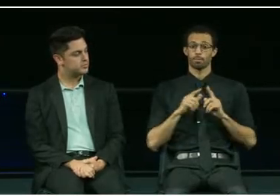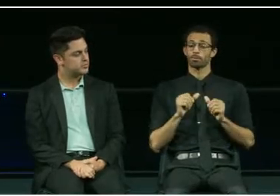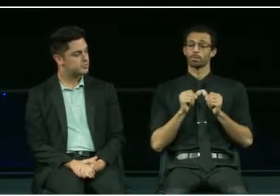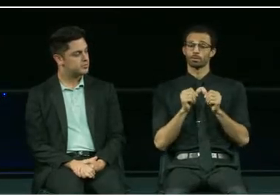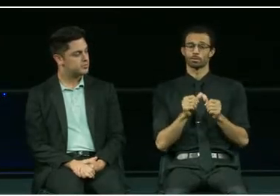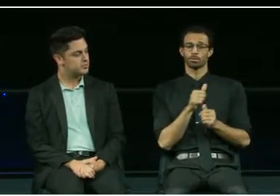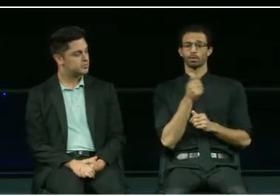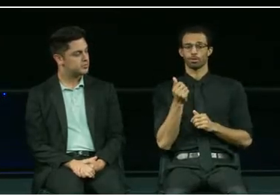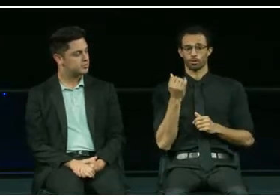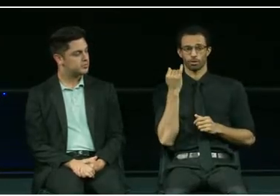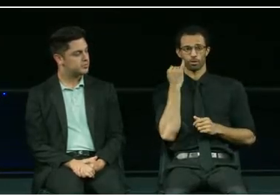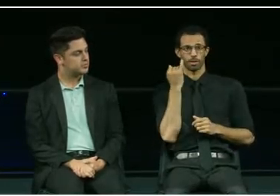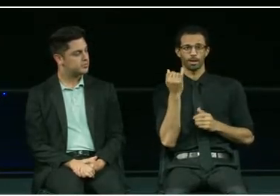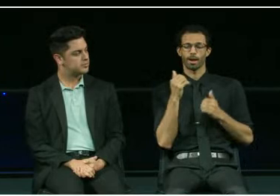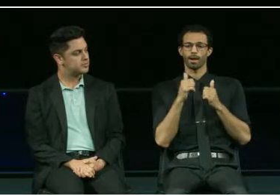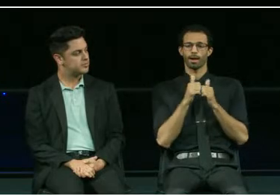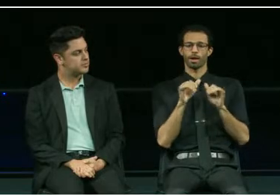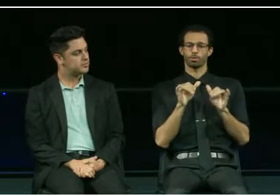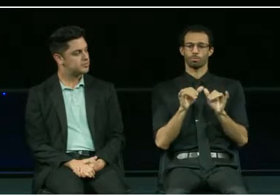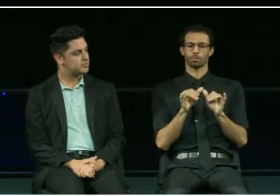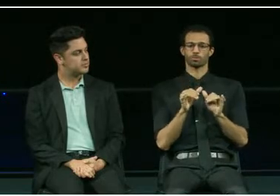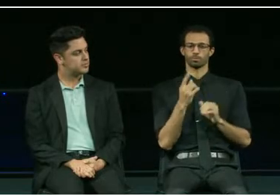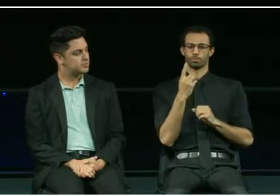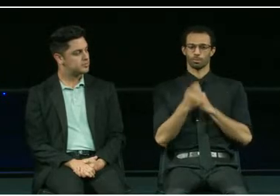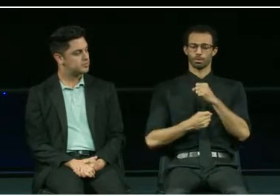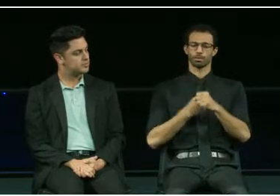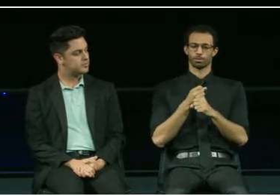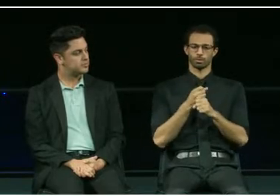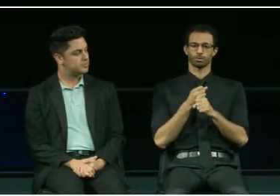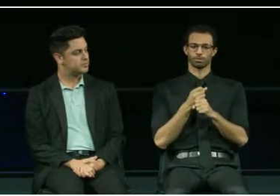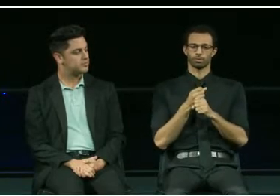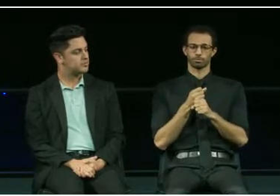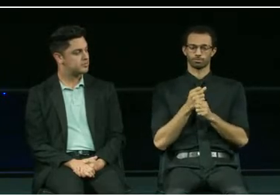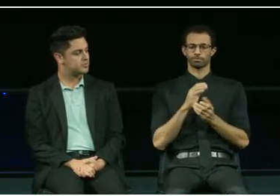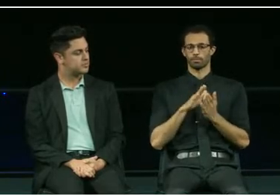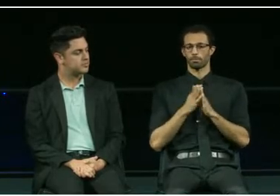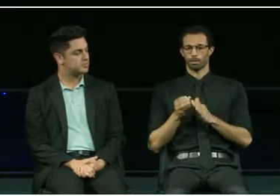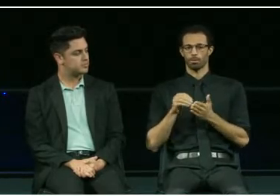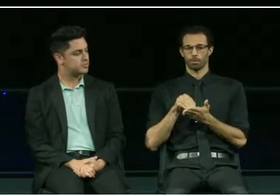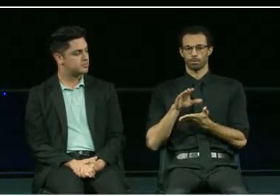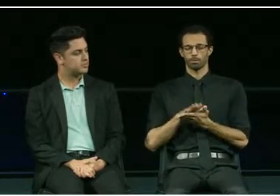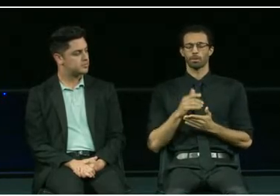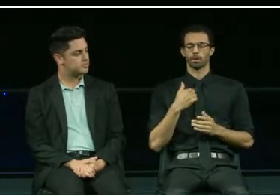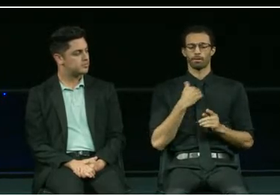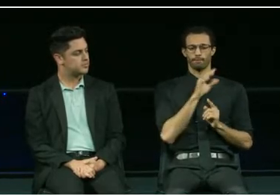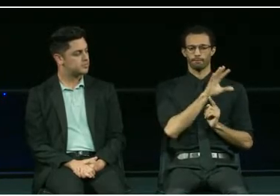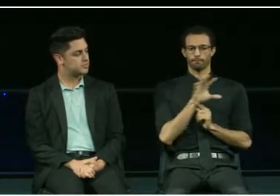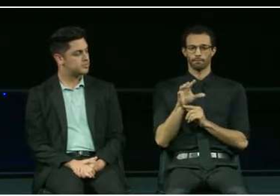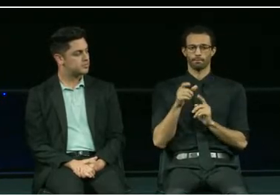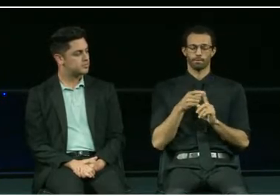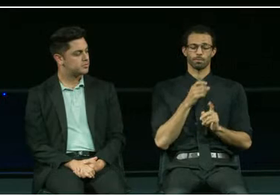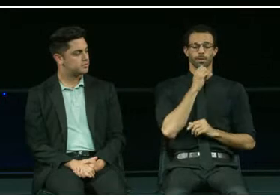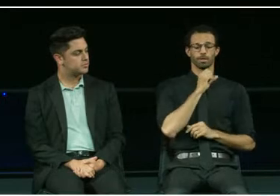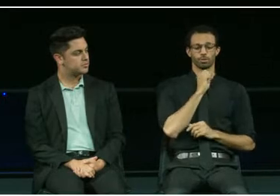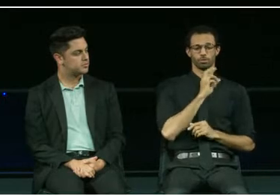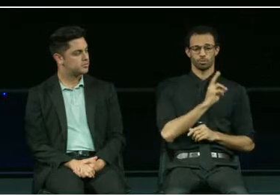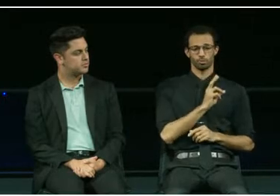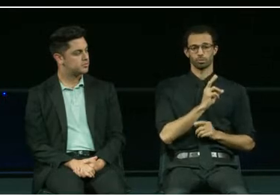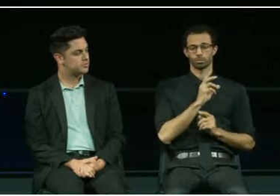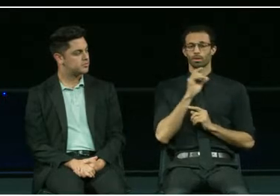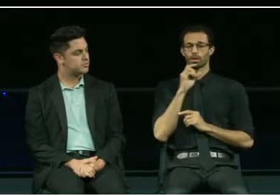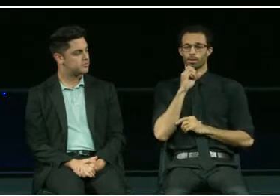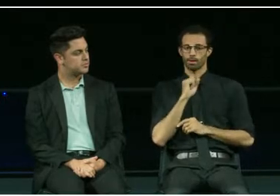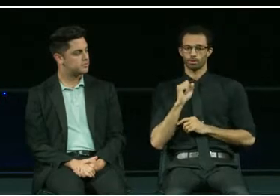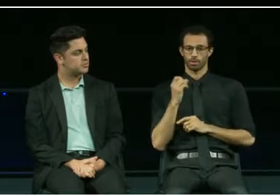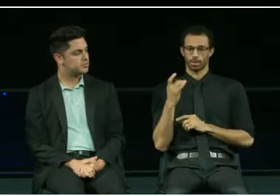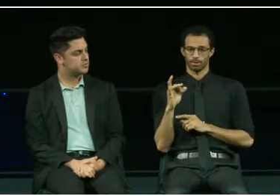idea, which is how do you measure a year, which became how do you measure a year, where I would film her from age two until 18 on her